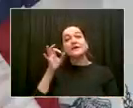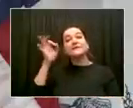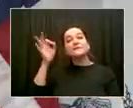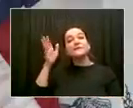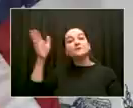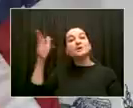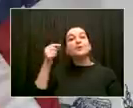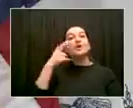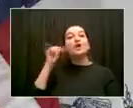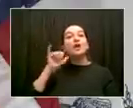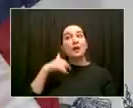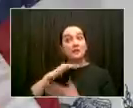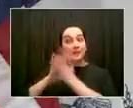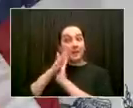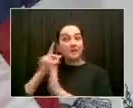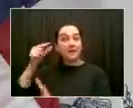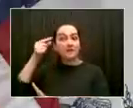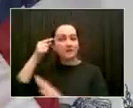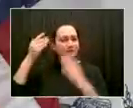Nolan.